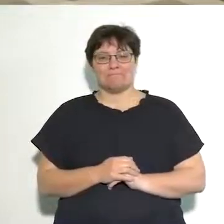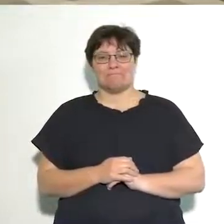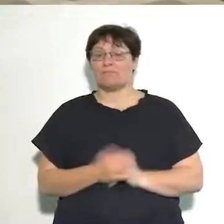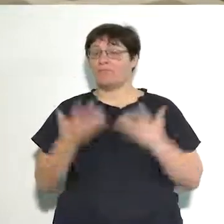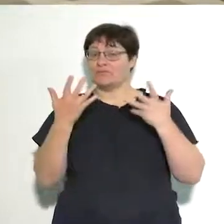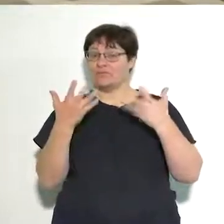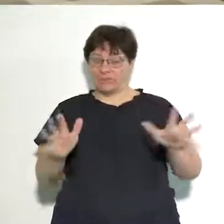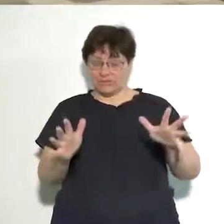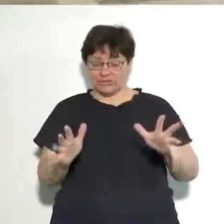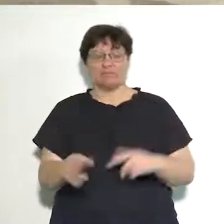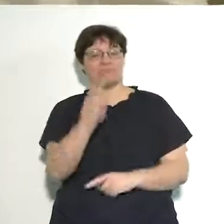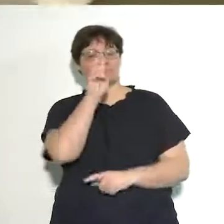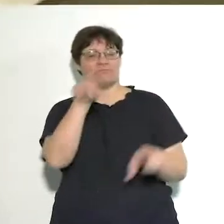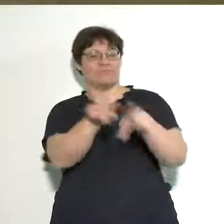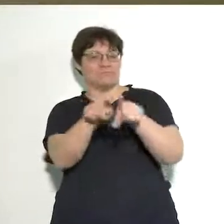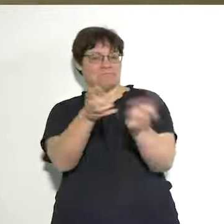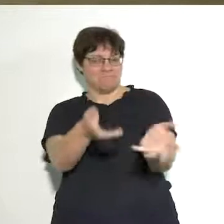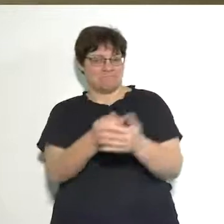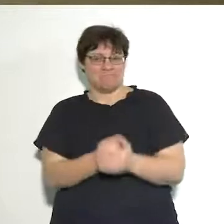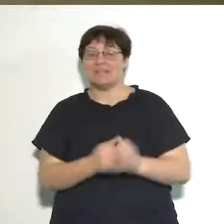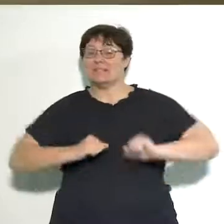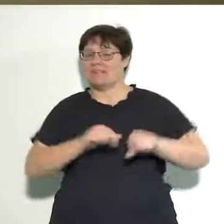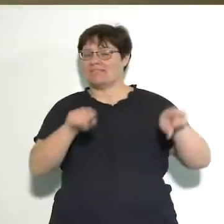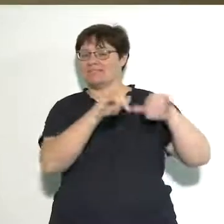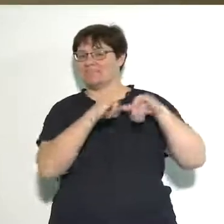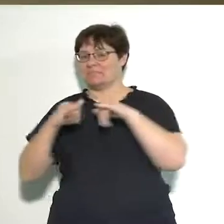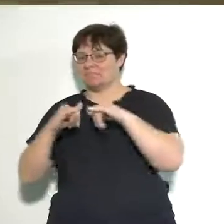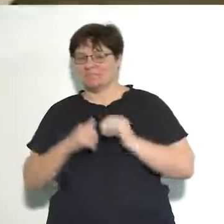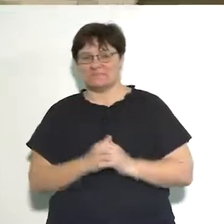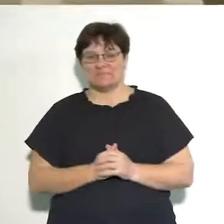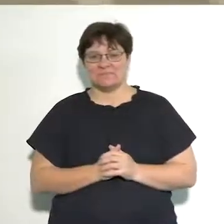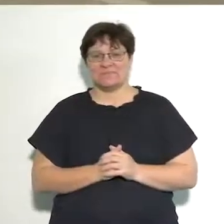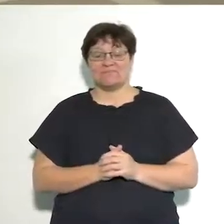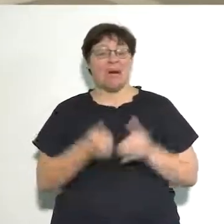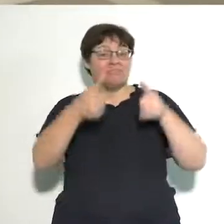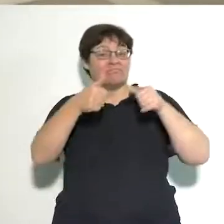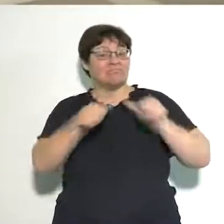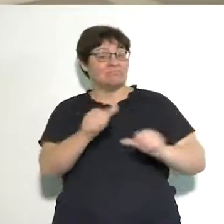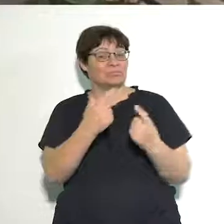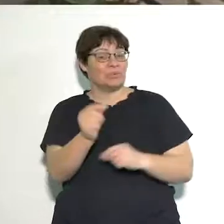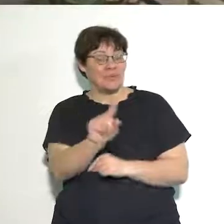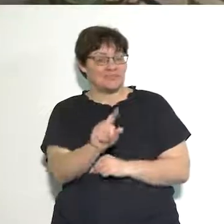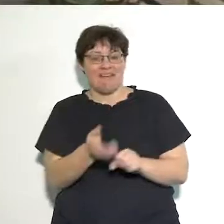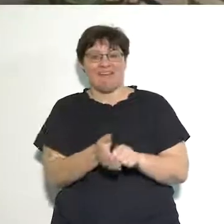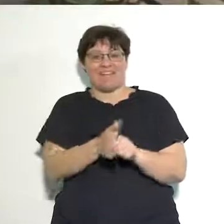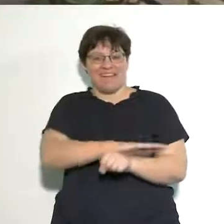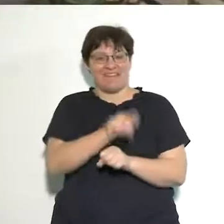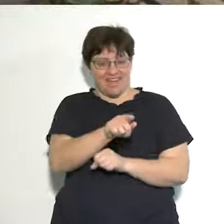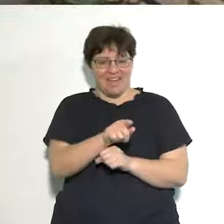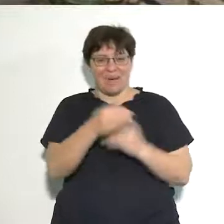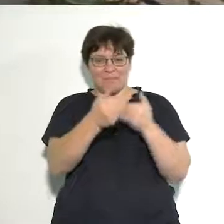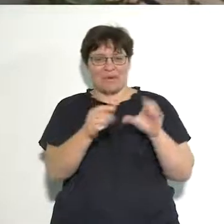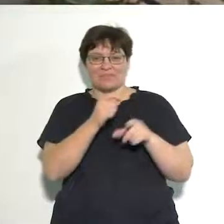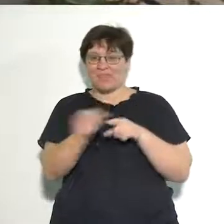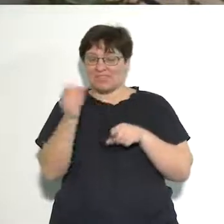Once you've done that, your board will look like this with even spaces. The next thing you are going to do is cover your